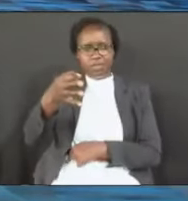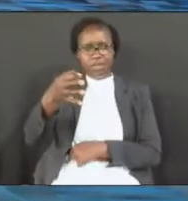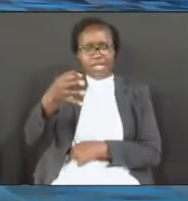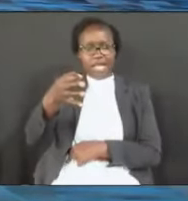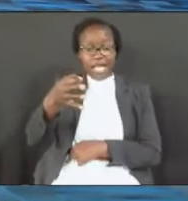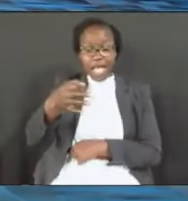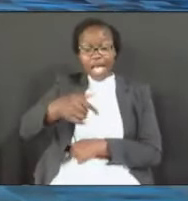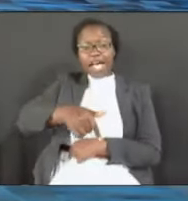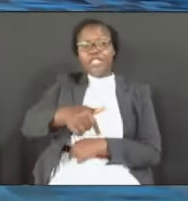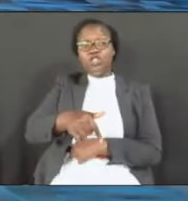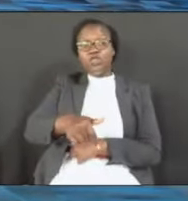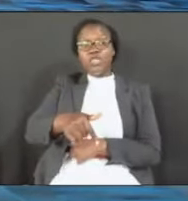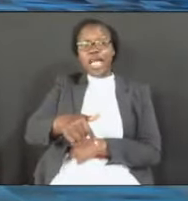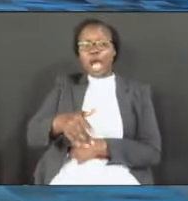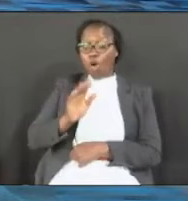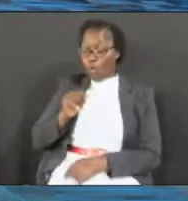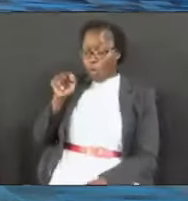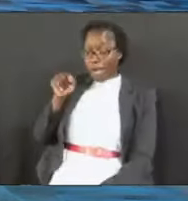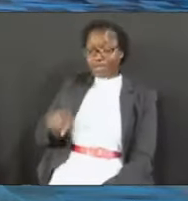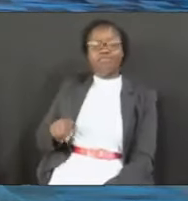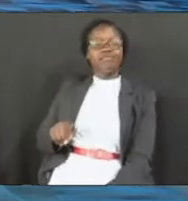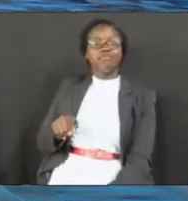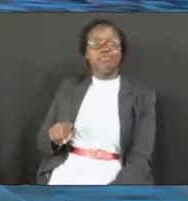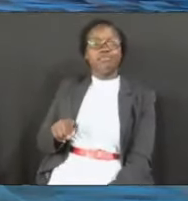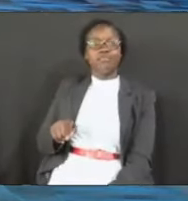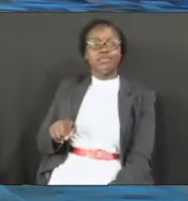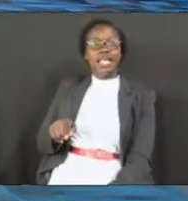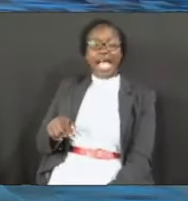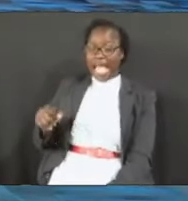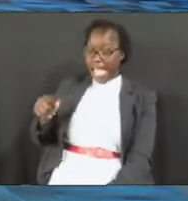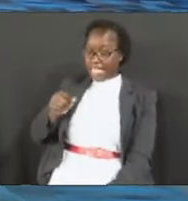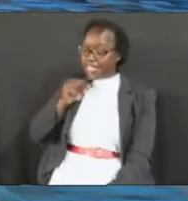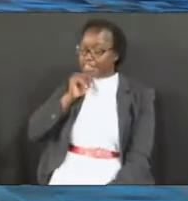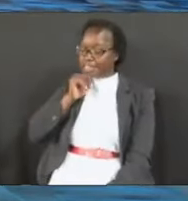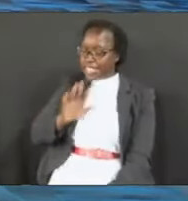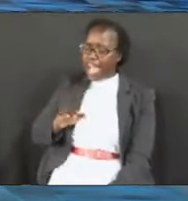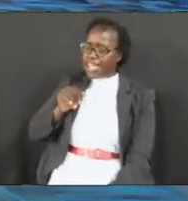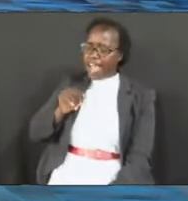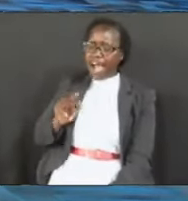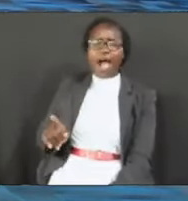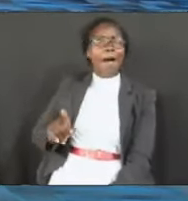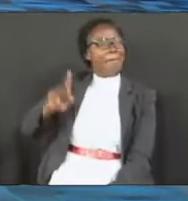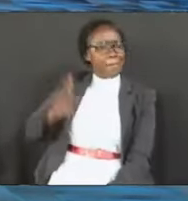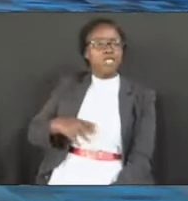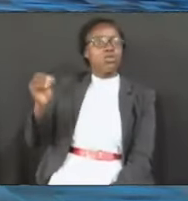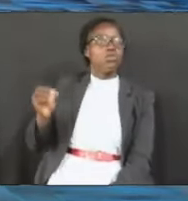this bold woman and her son must go.